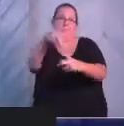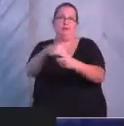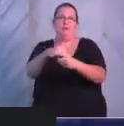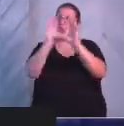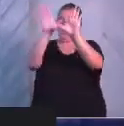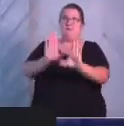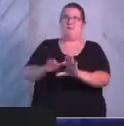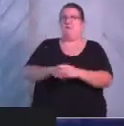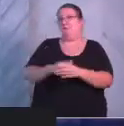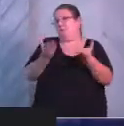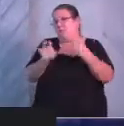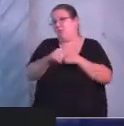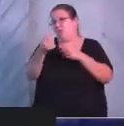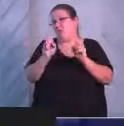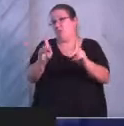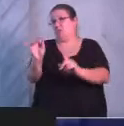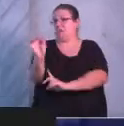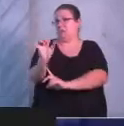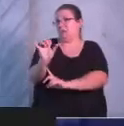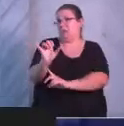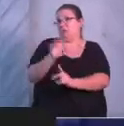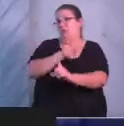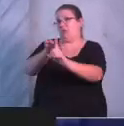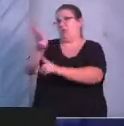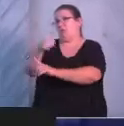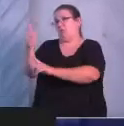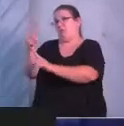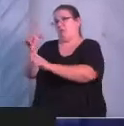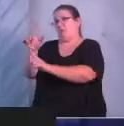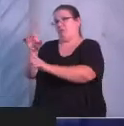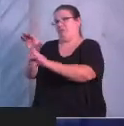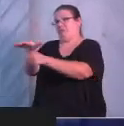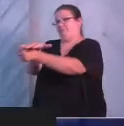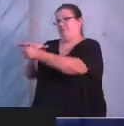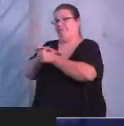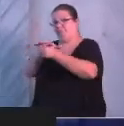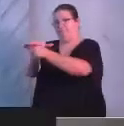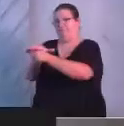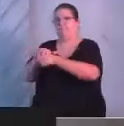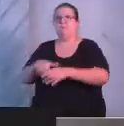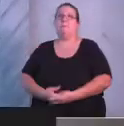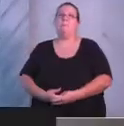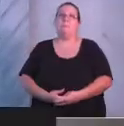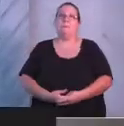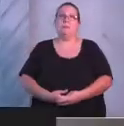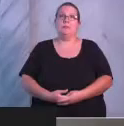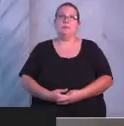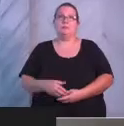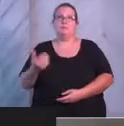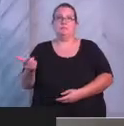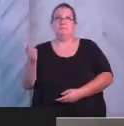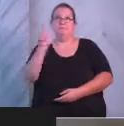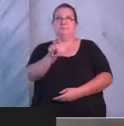So maybe there are other opportunities where we can use that in other areas. Perfect, thank you. And this question to